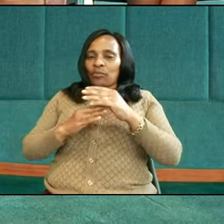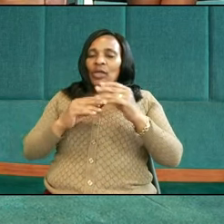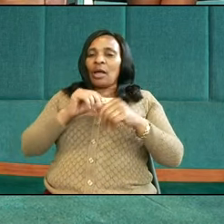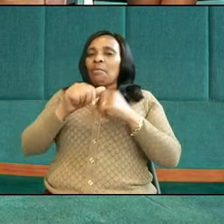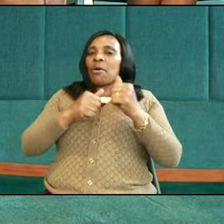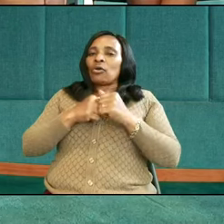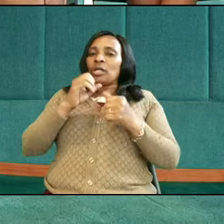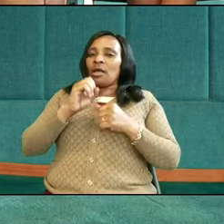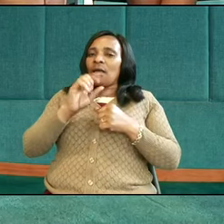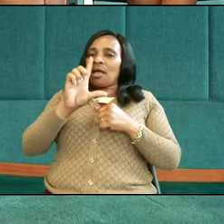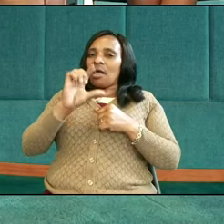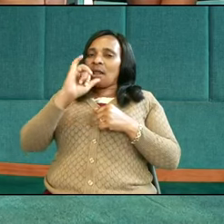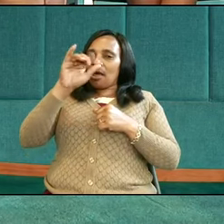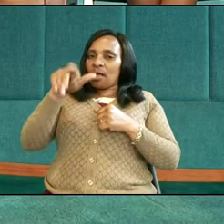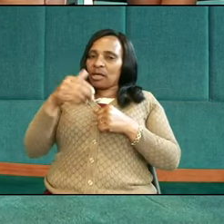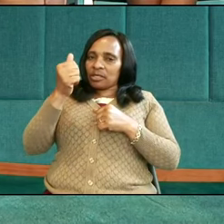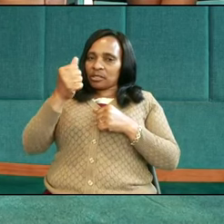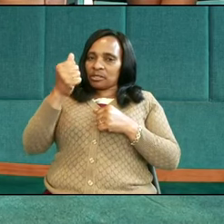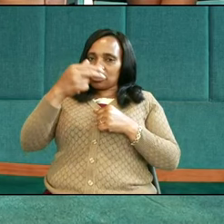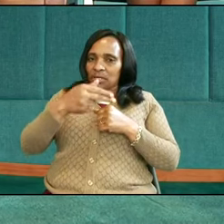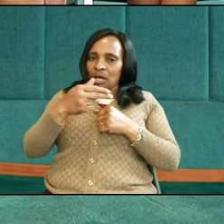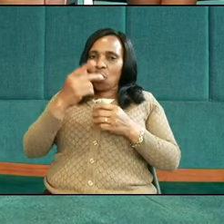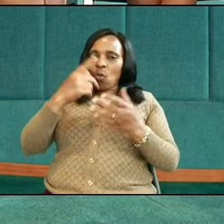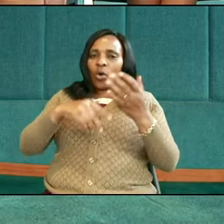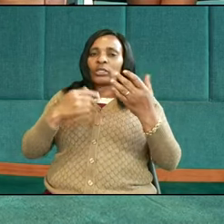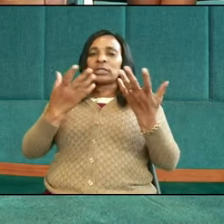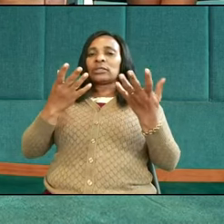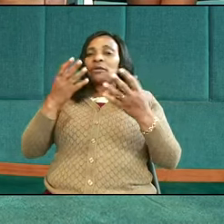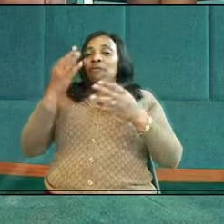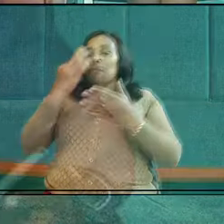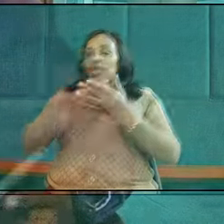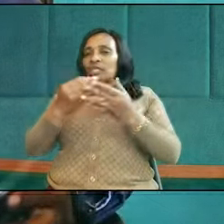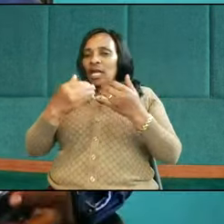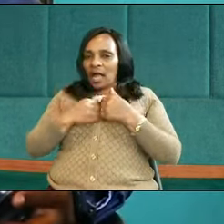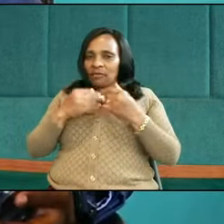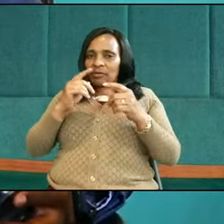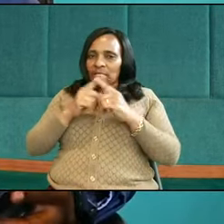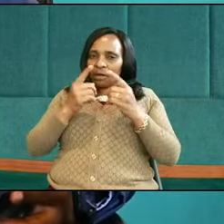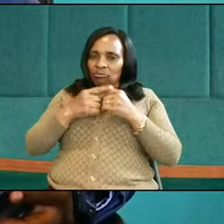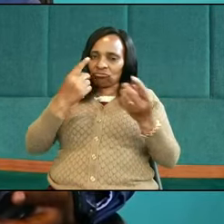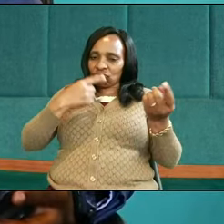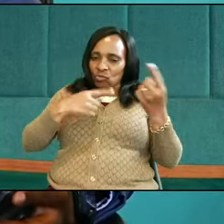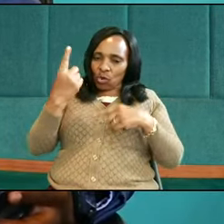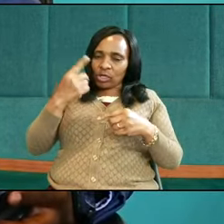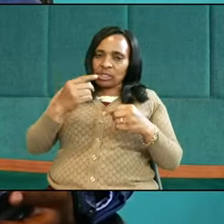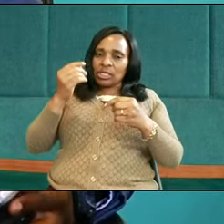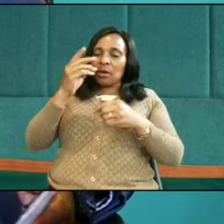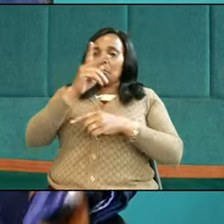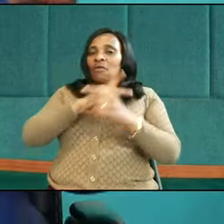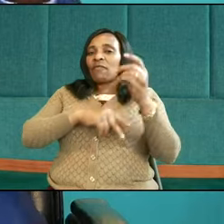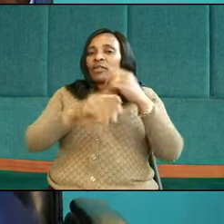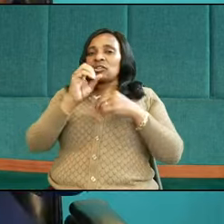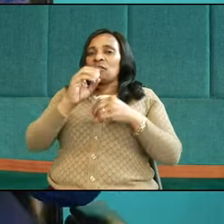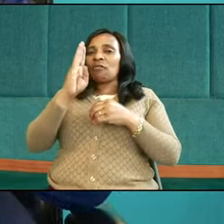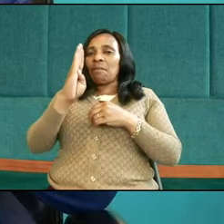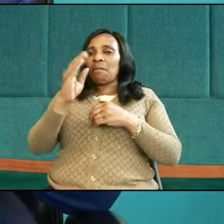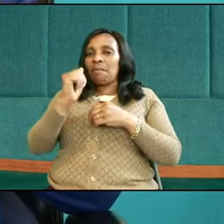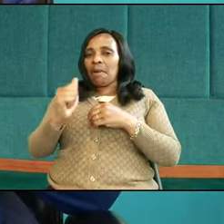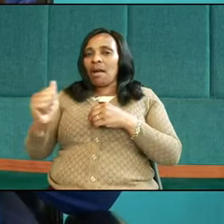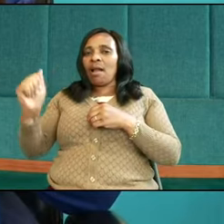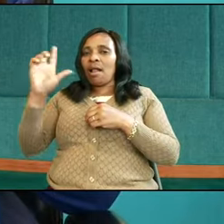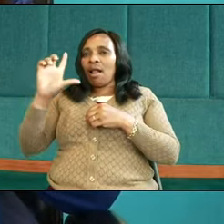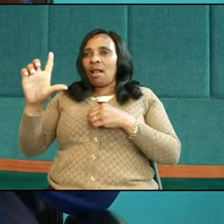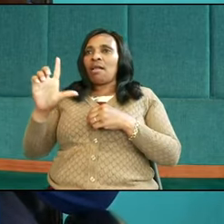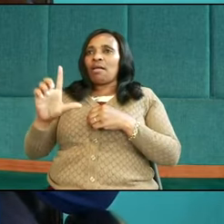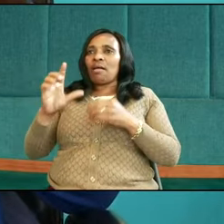Elijah and what kind of faith he had when he defeated those prophets of Baal. Right? And so for us to dive